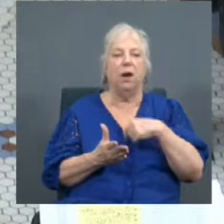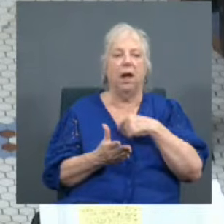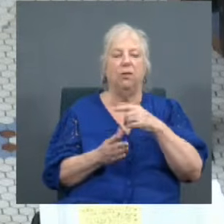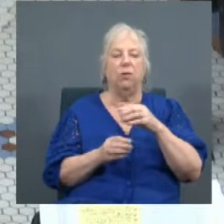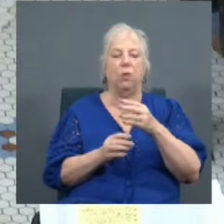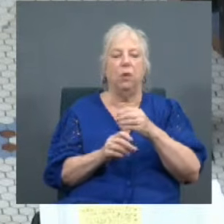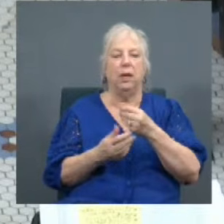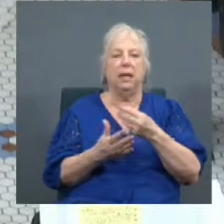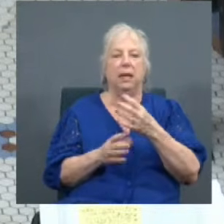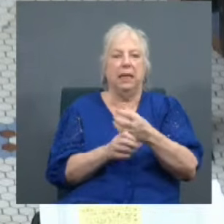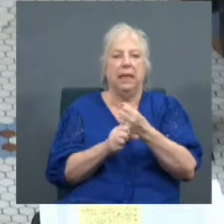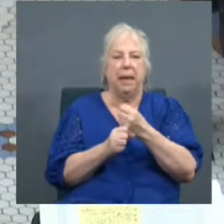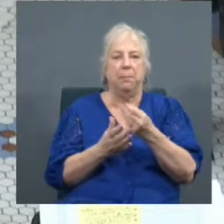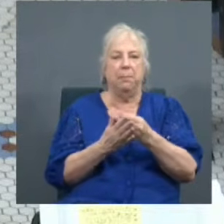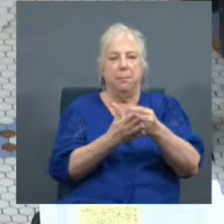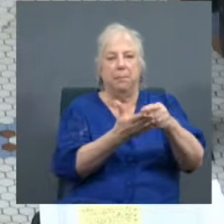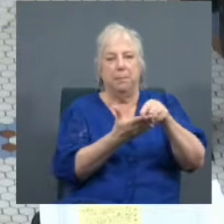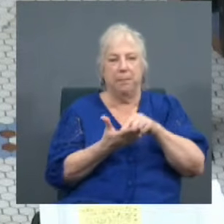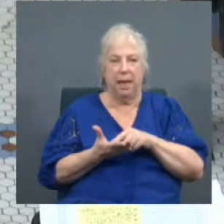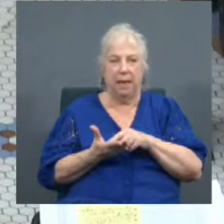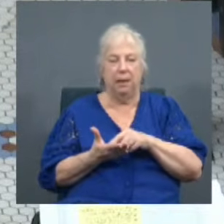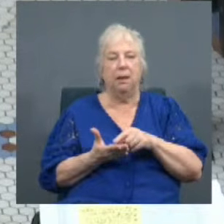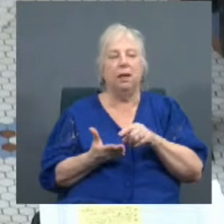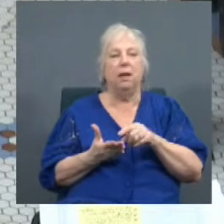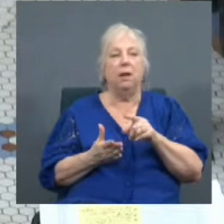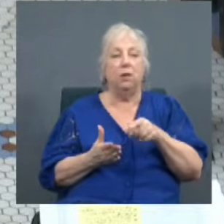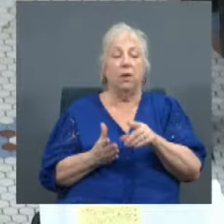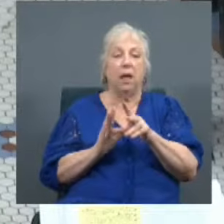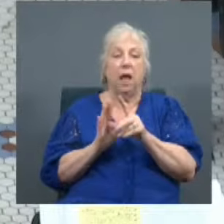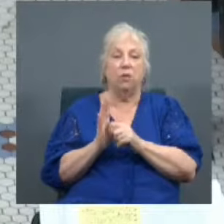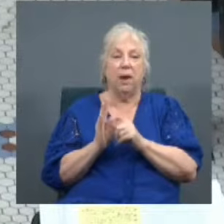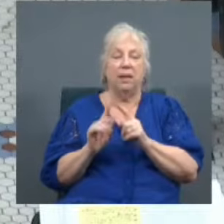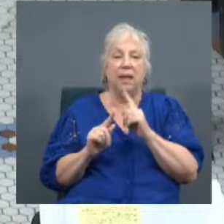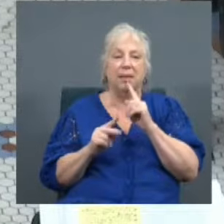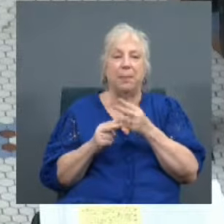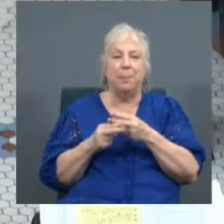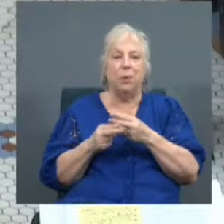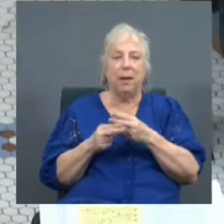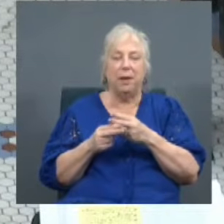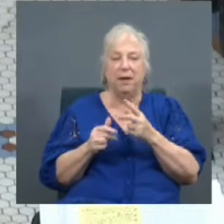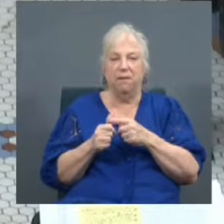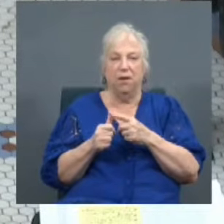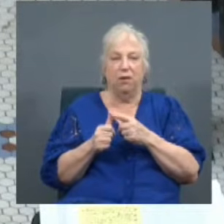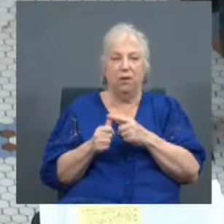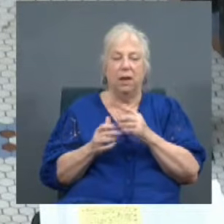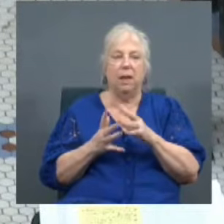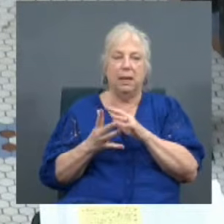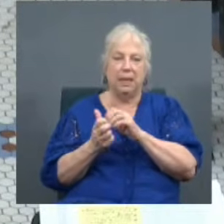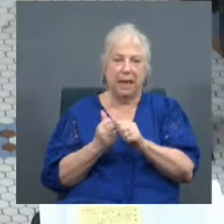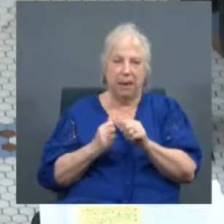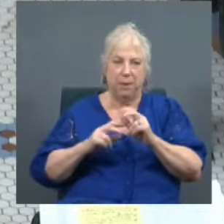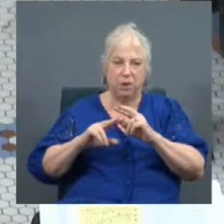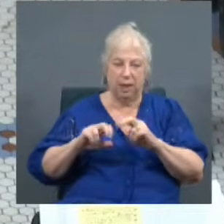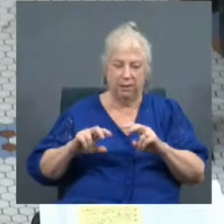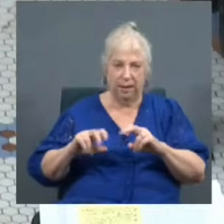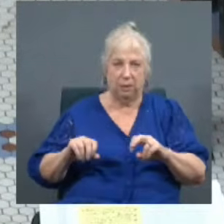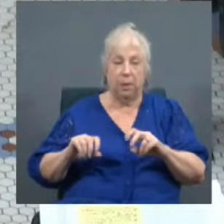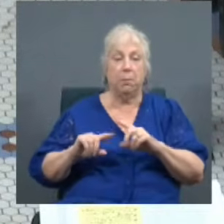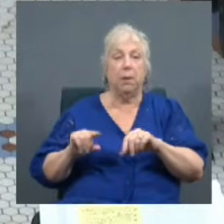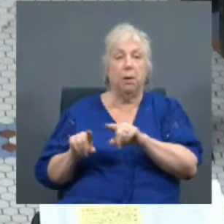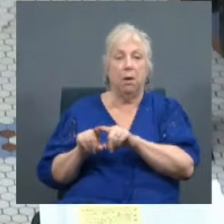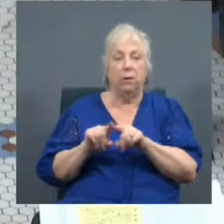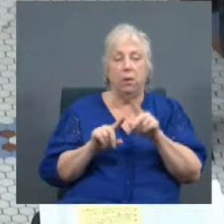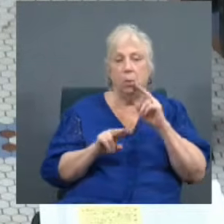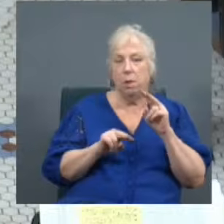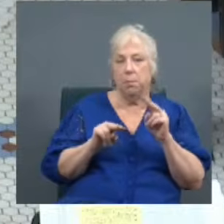what this contractor will do is not only do a preliminary damage assessment, they will also monitor